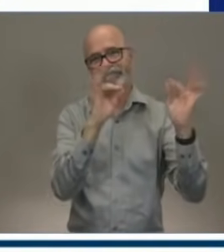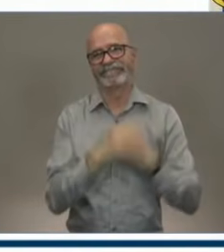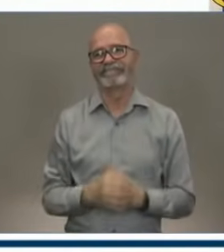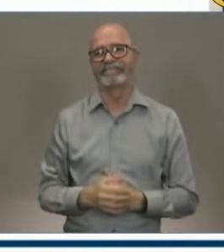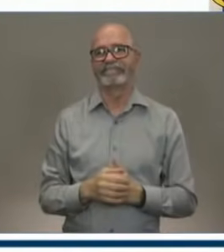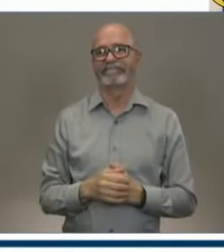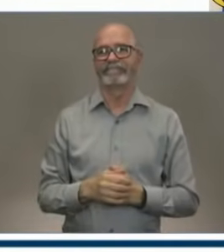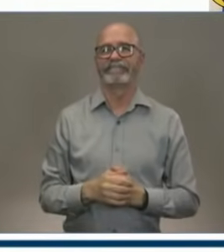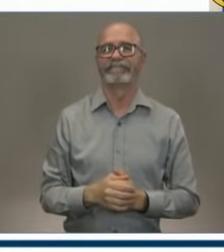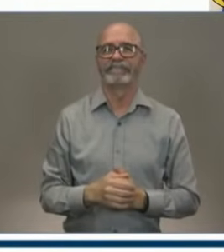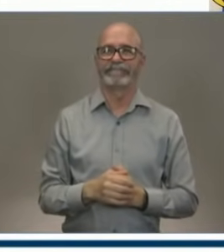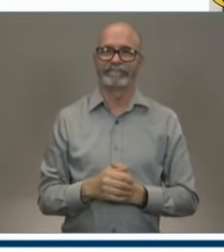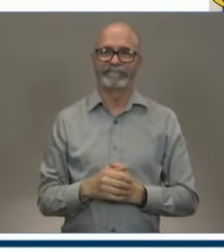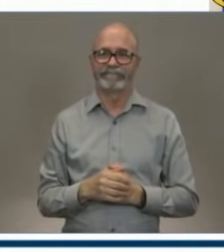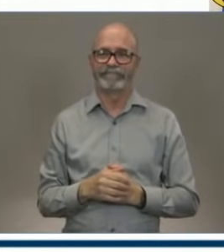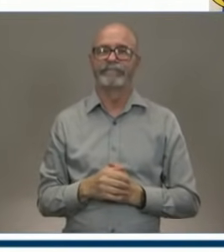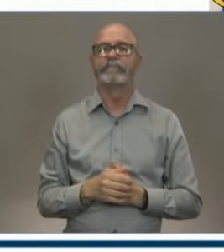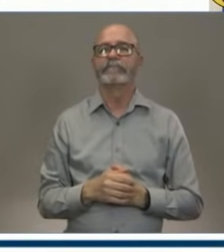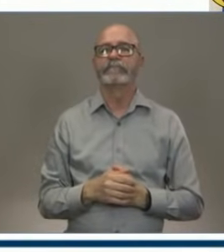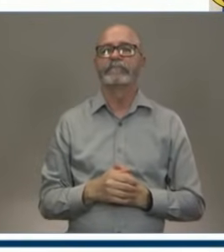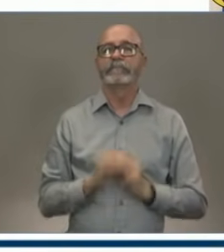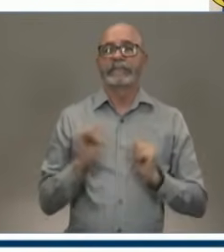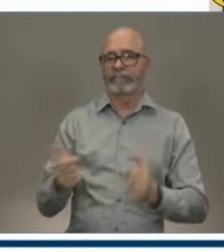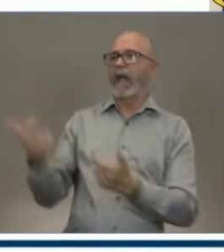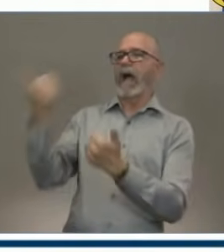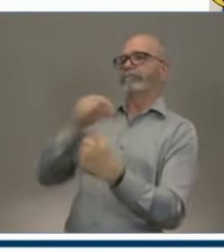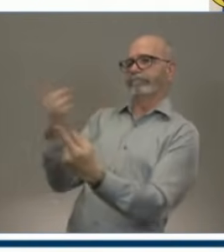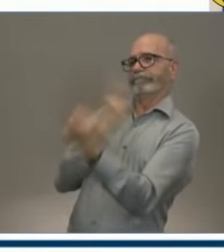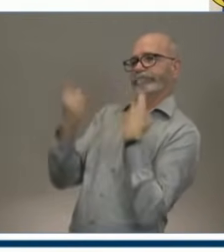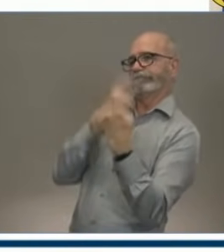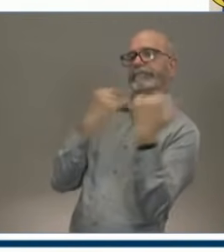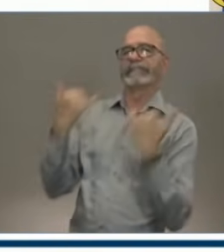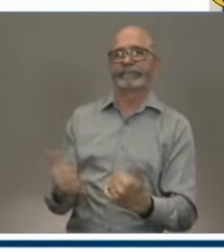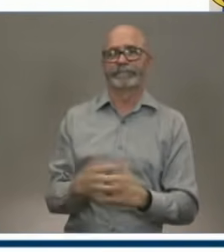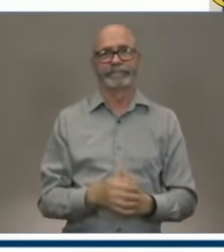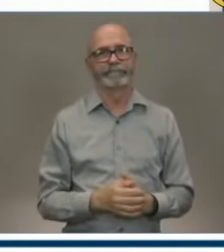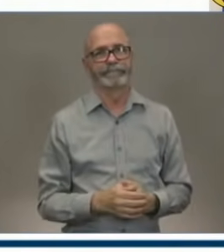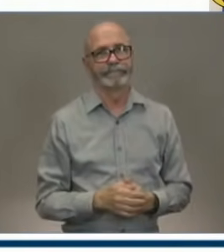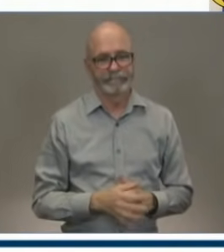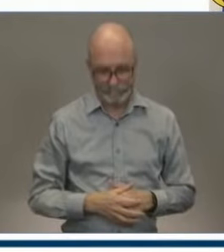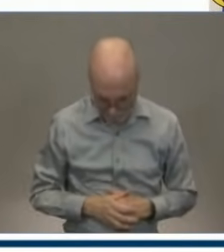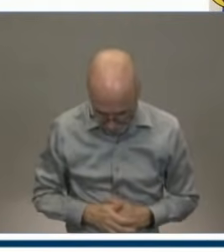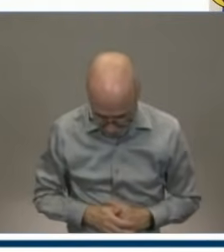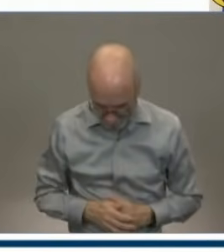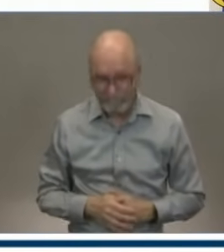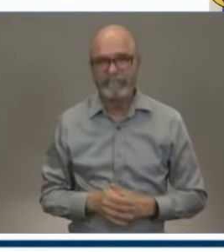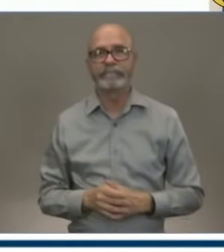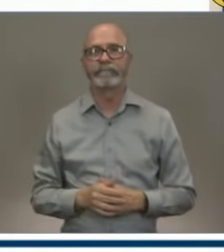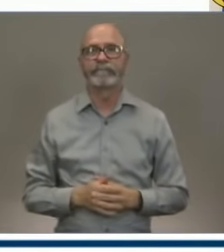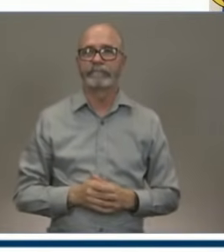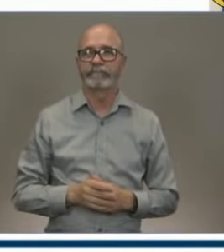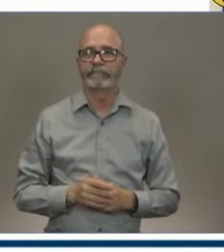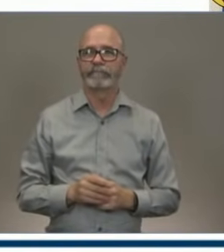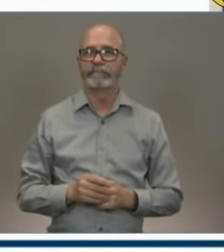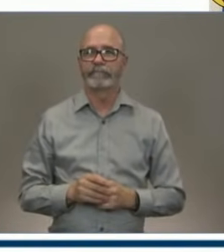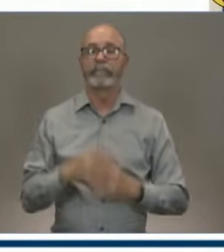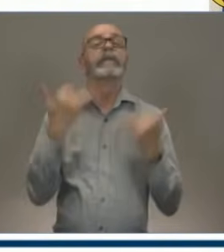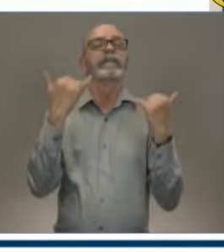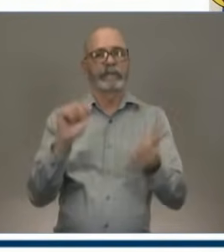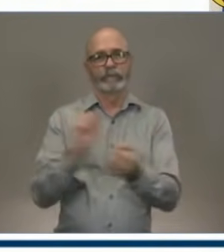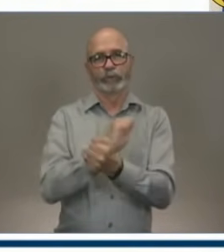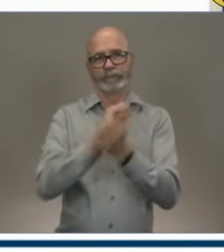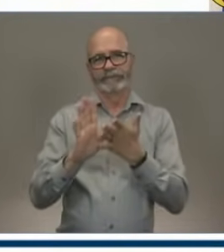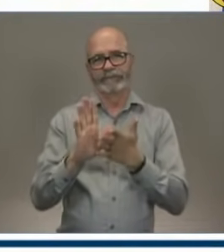Thank you, Premier. We will take one question and one follow-up in the amount of time that we have allotted for today. First question will go to the Chronicle Herald's Nabal Snan.